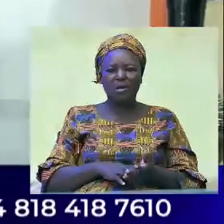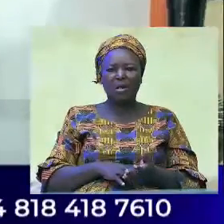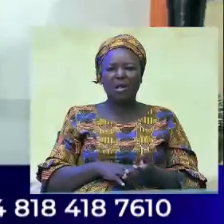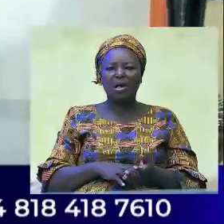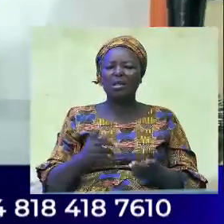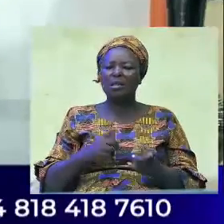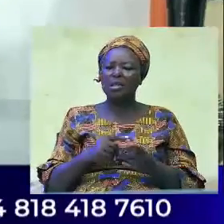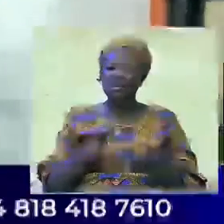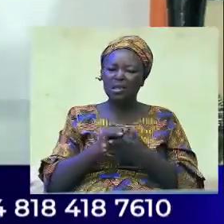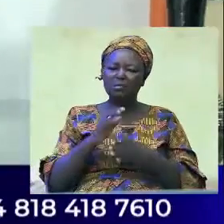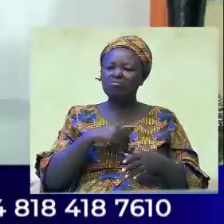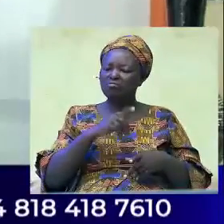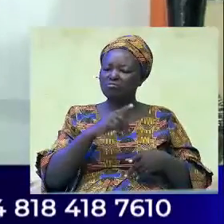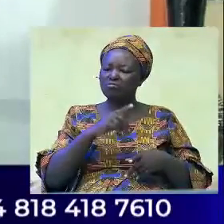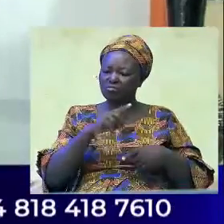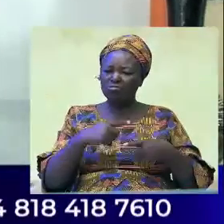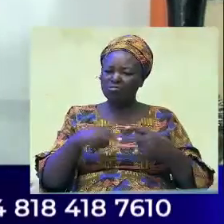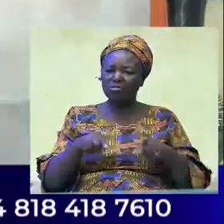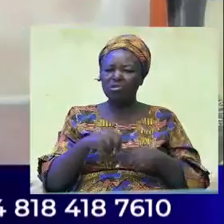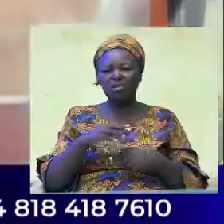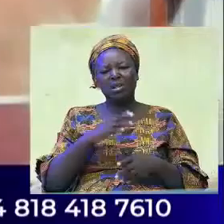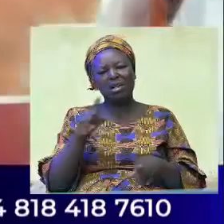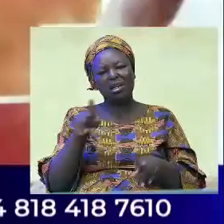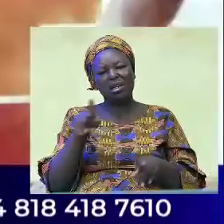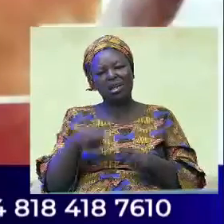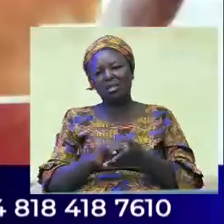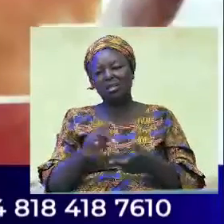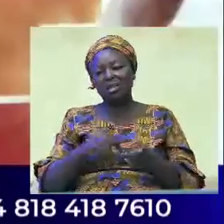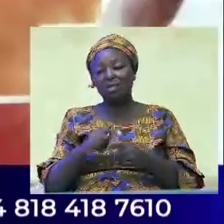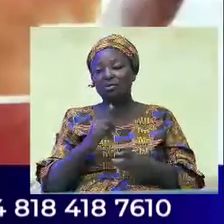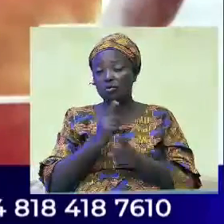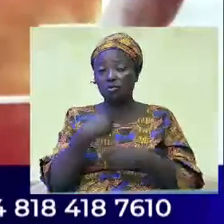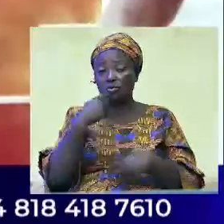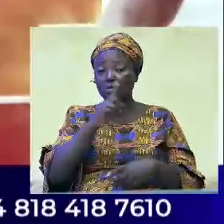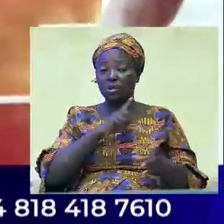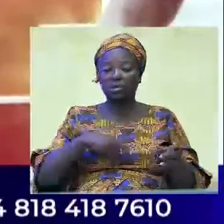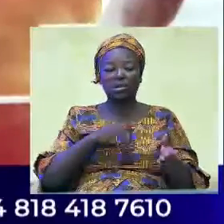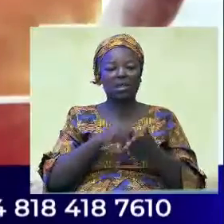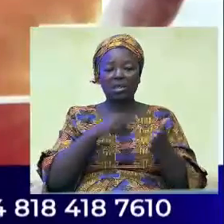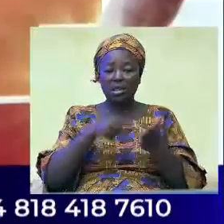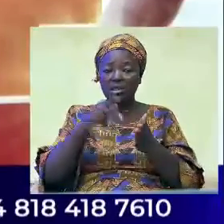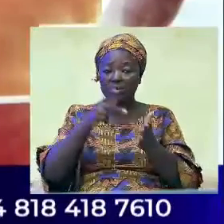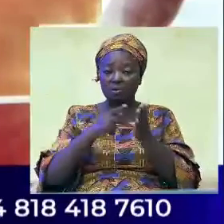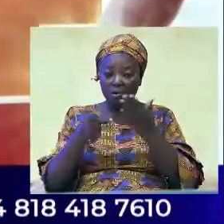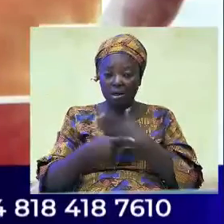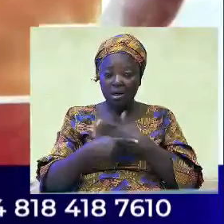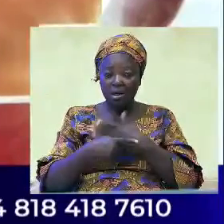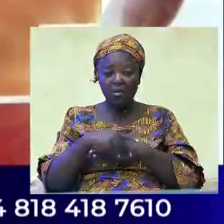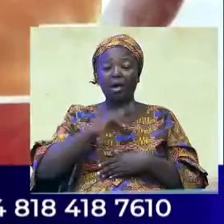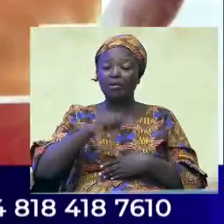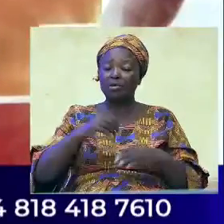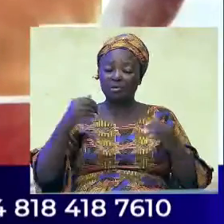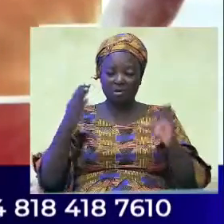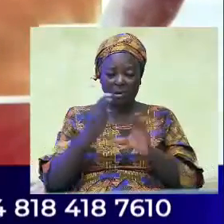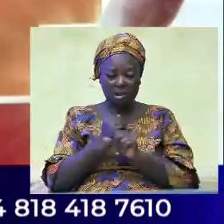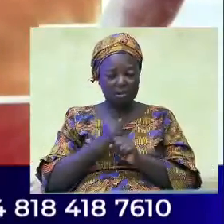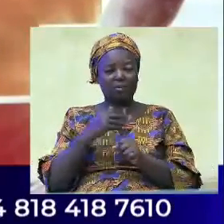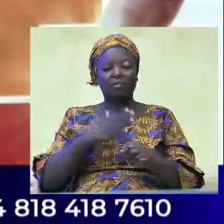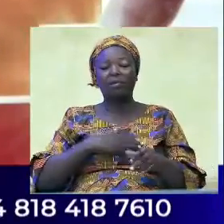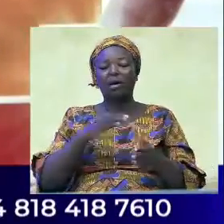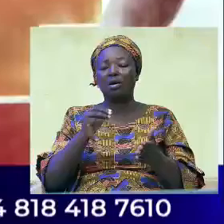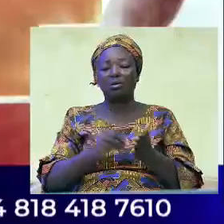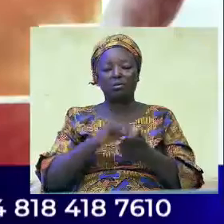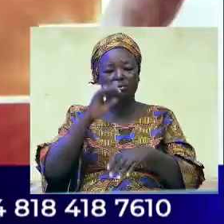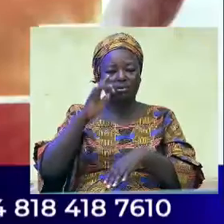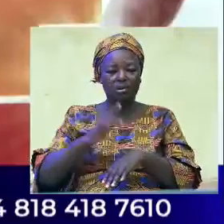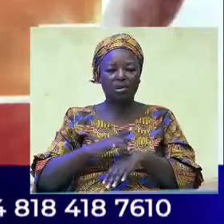Even this semester, it started like that. It goes, it comes. But I told God this program, I'm going to receive my touch.